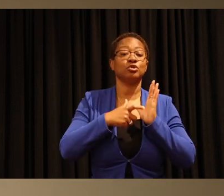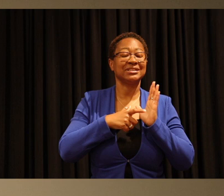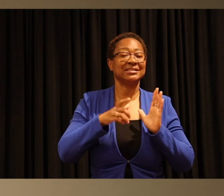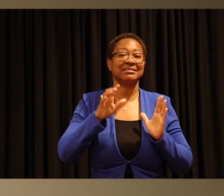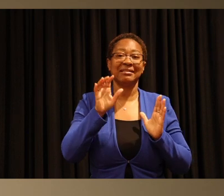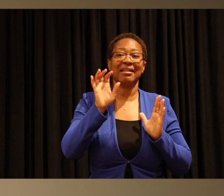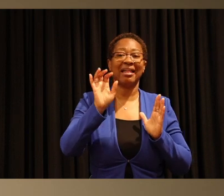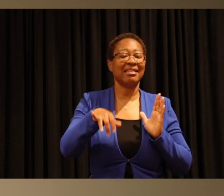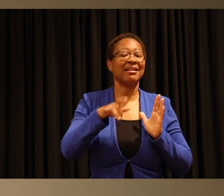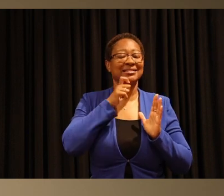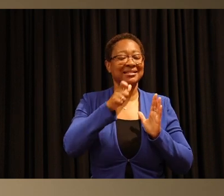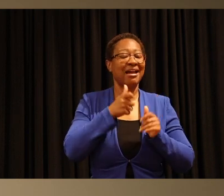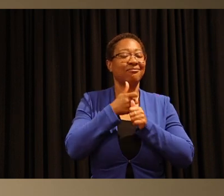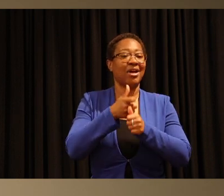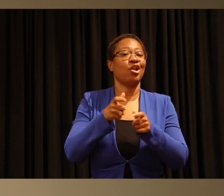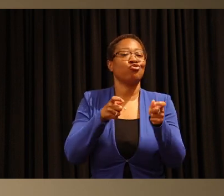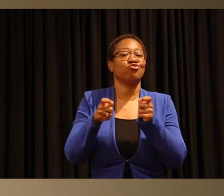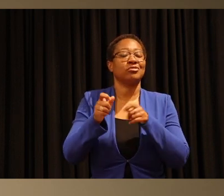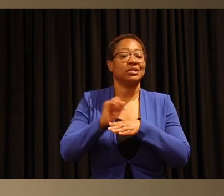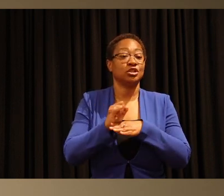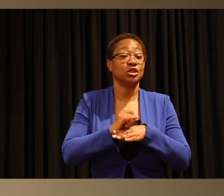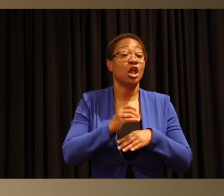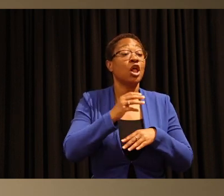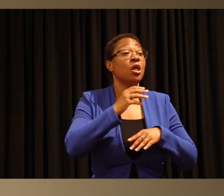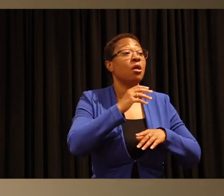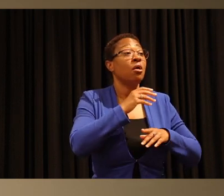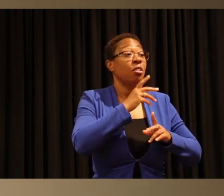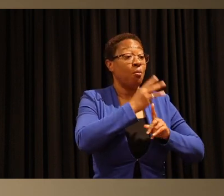industries. And the mortgage servicing business,